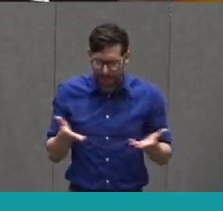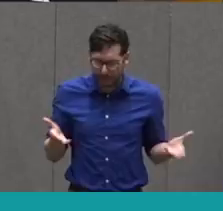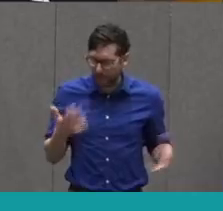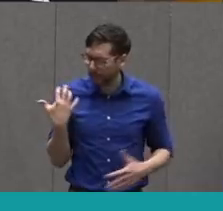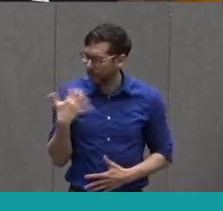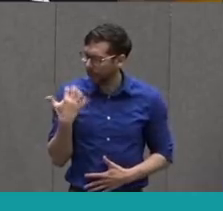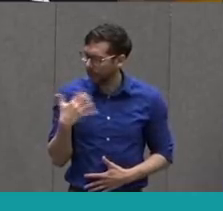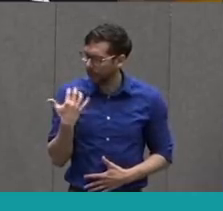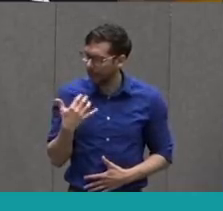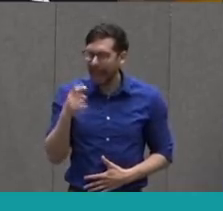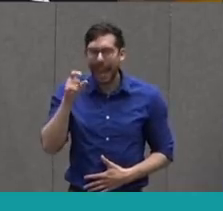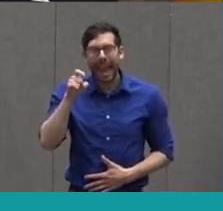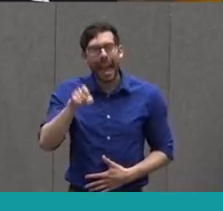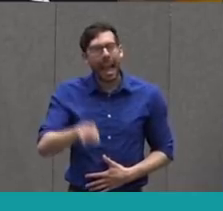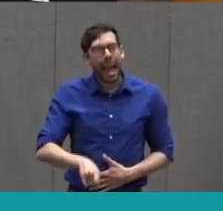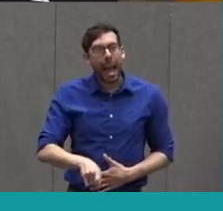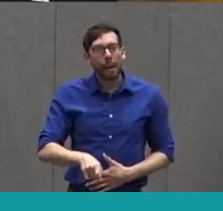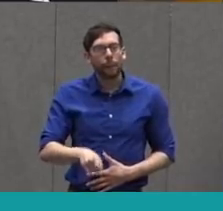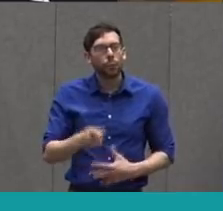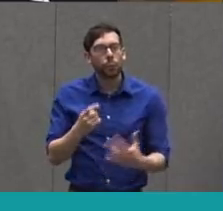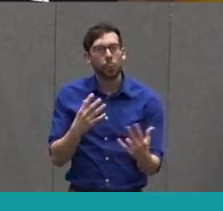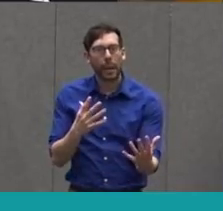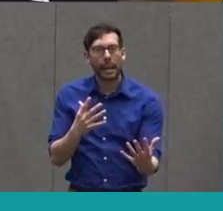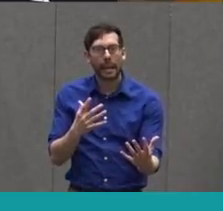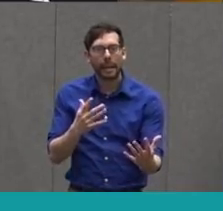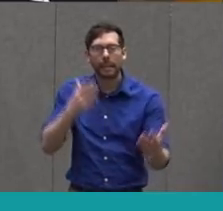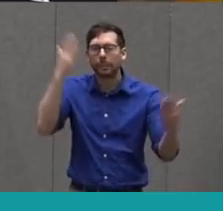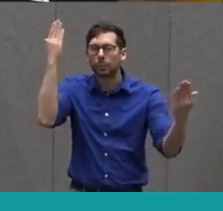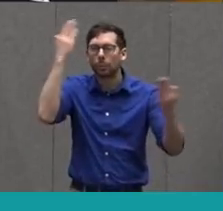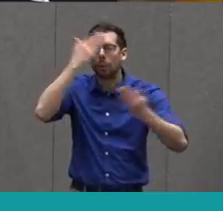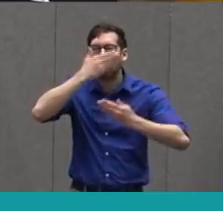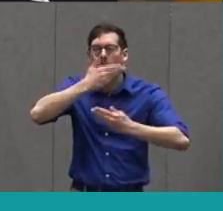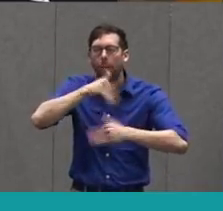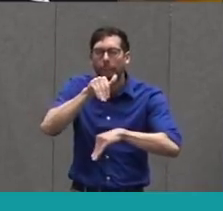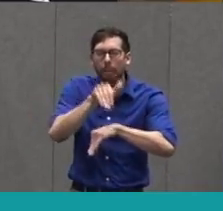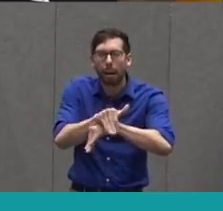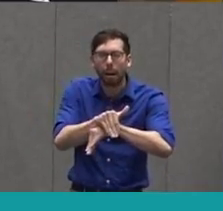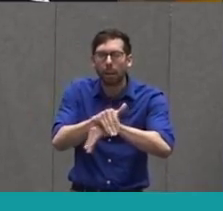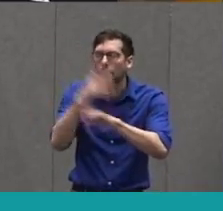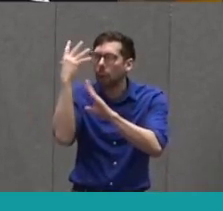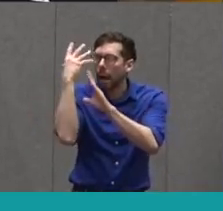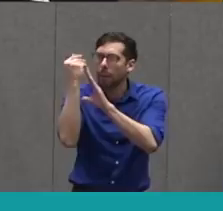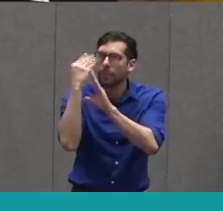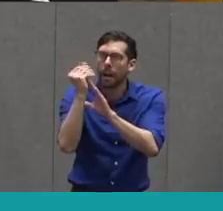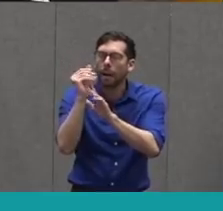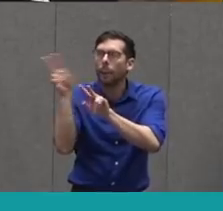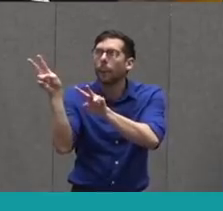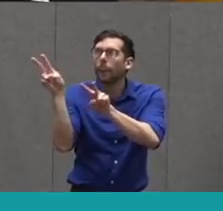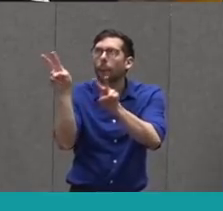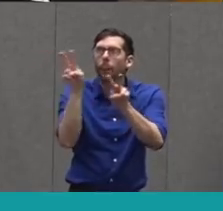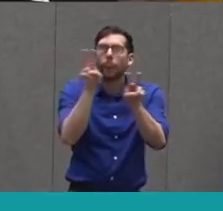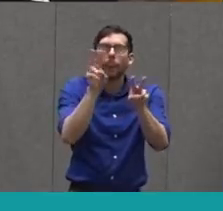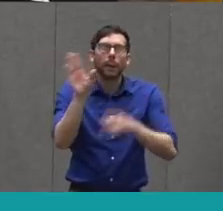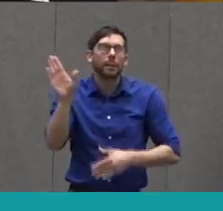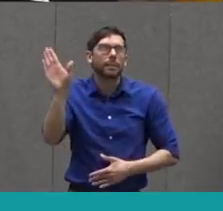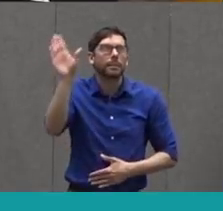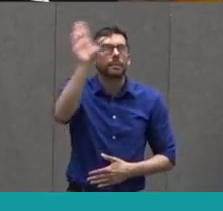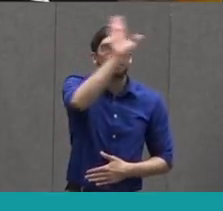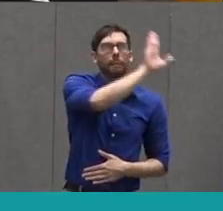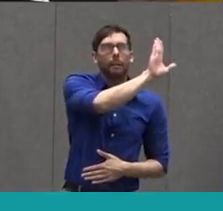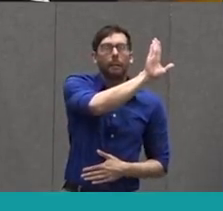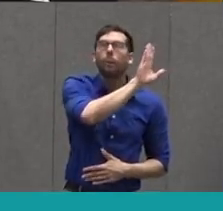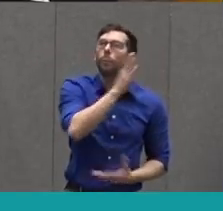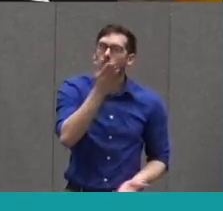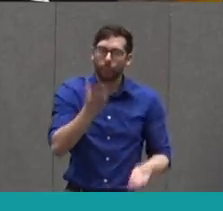after dark and look up at the sky. I'm sure there's probably more than 1,000 stars that we